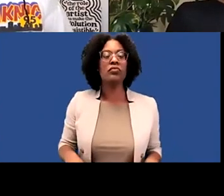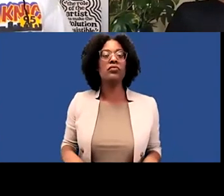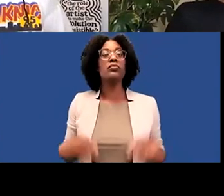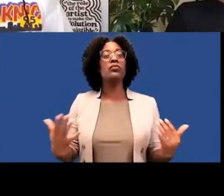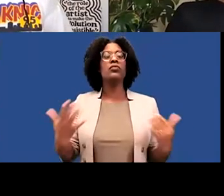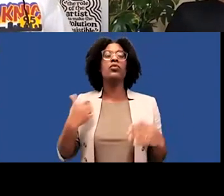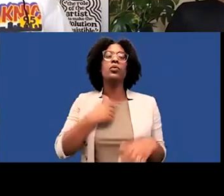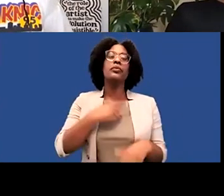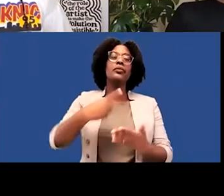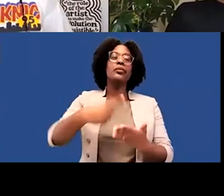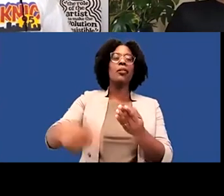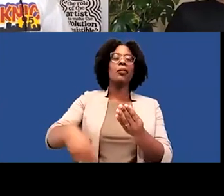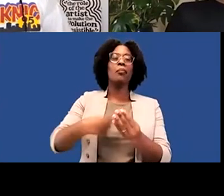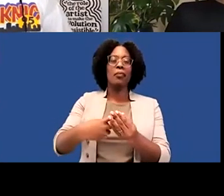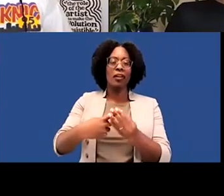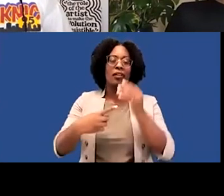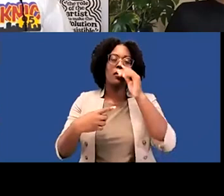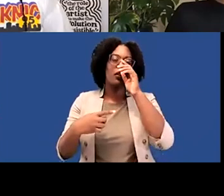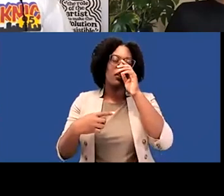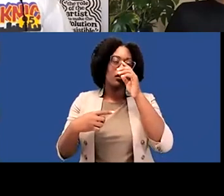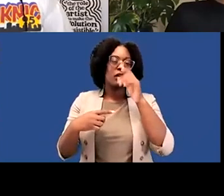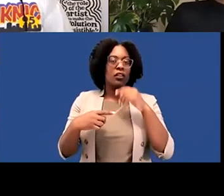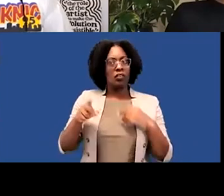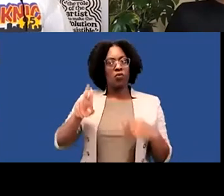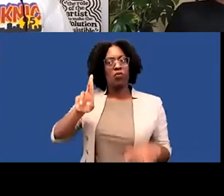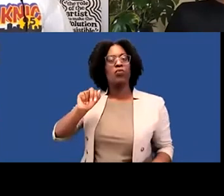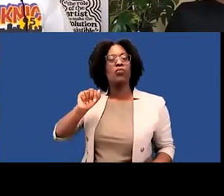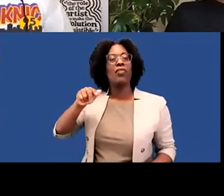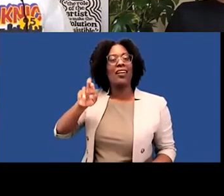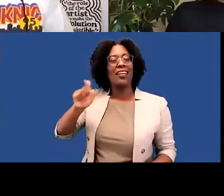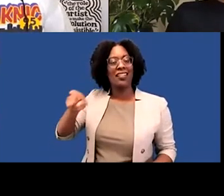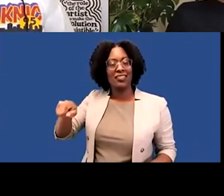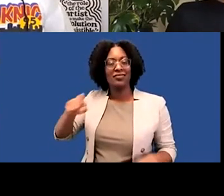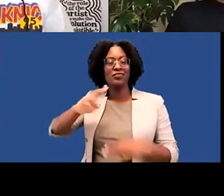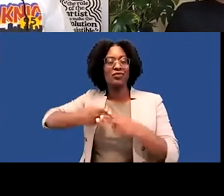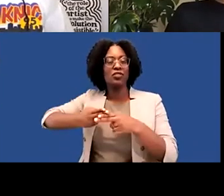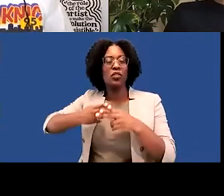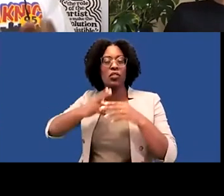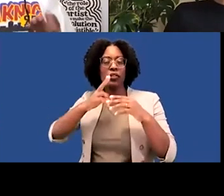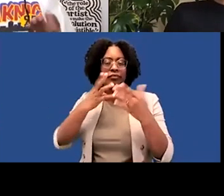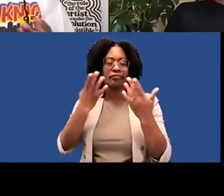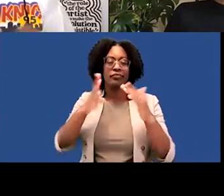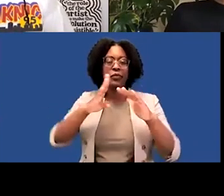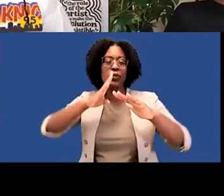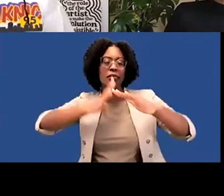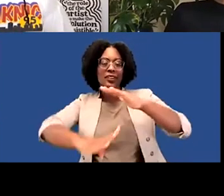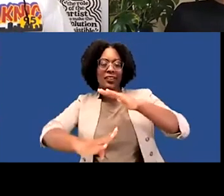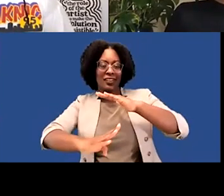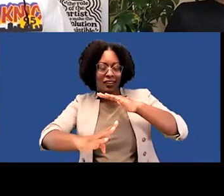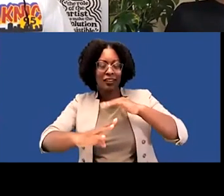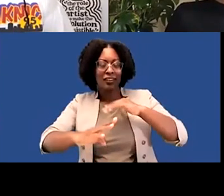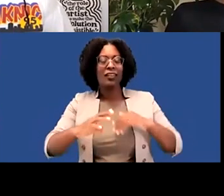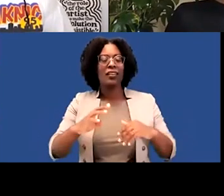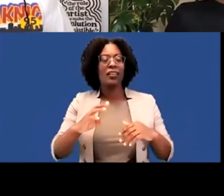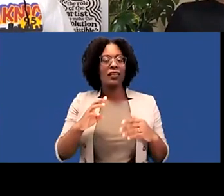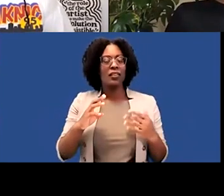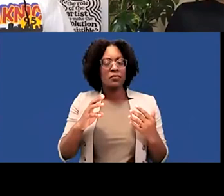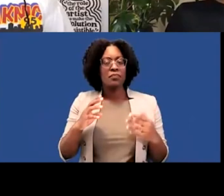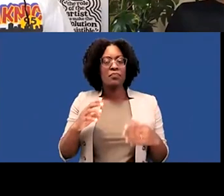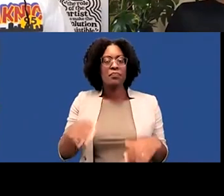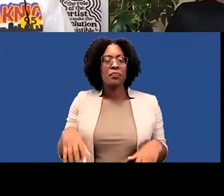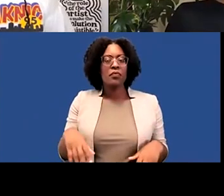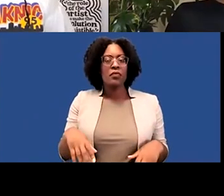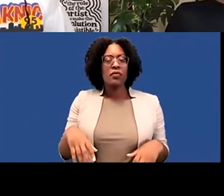as Raquel noted, about the humility around that. And I wonder, you know, to Naima, especially in terms of